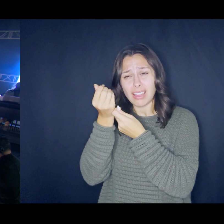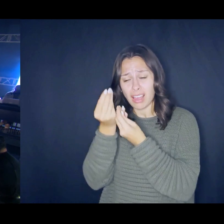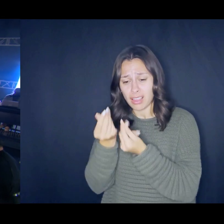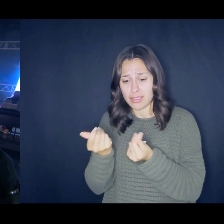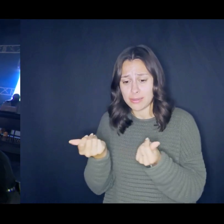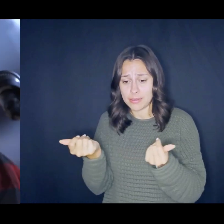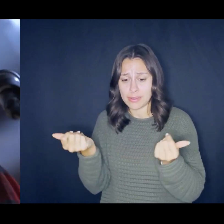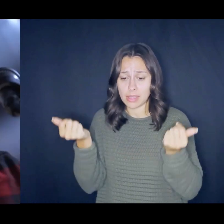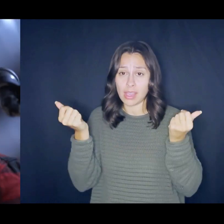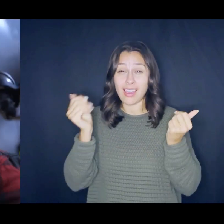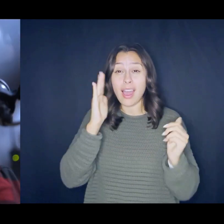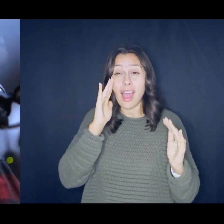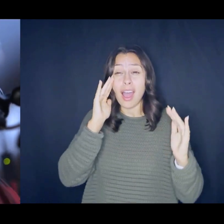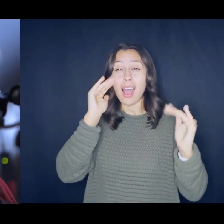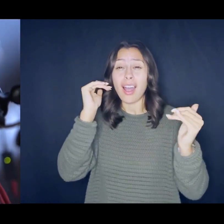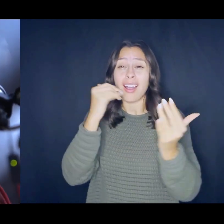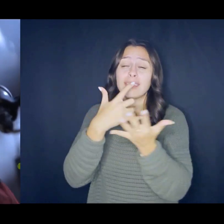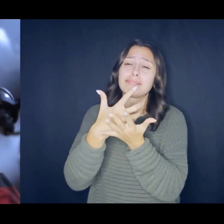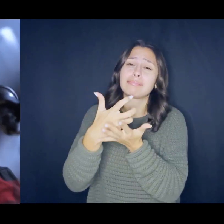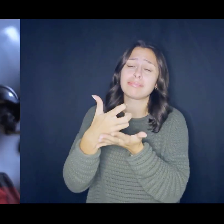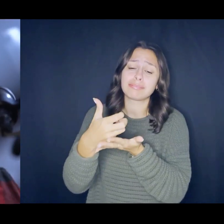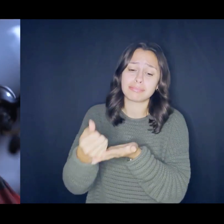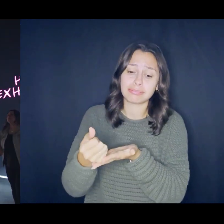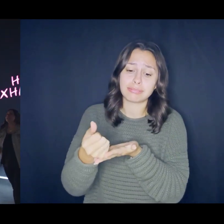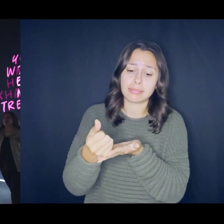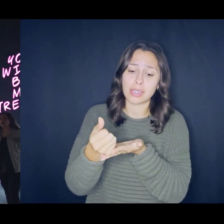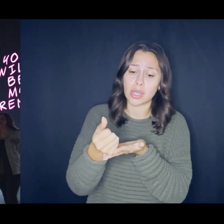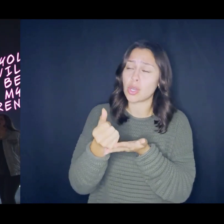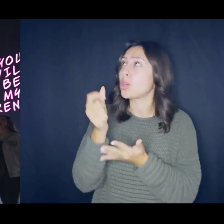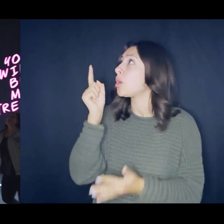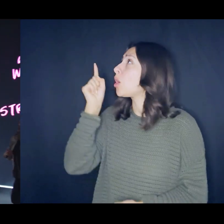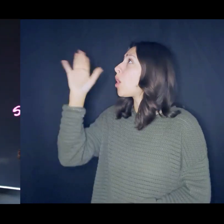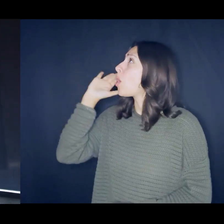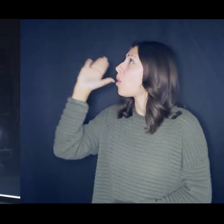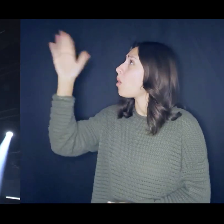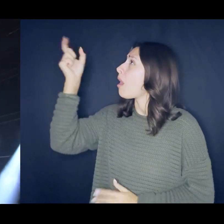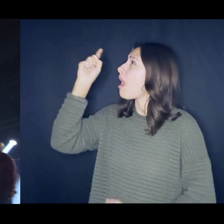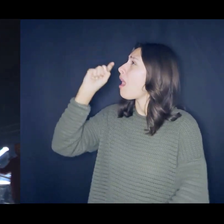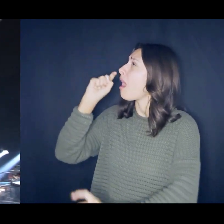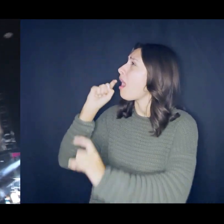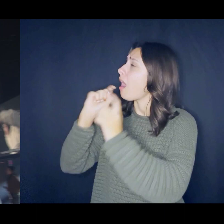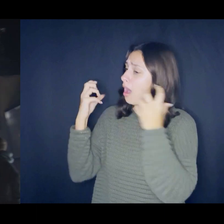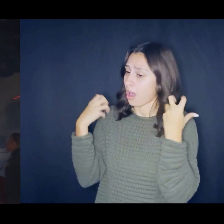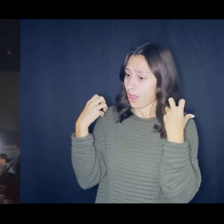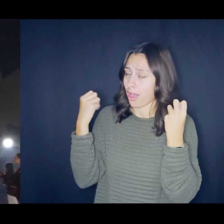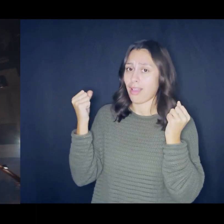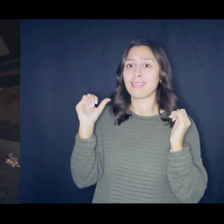You will be